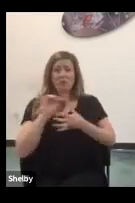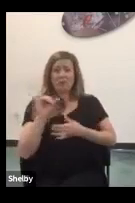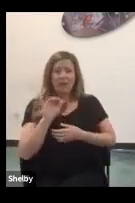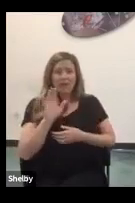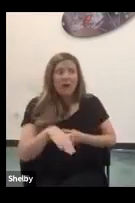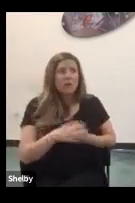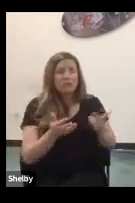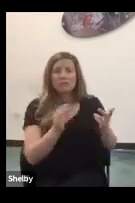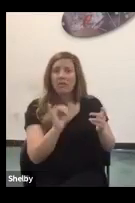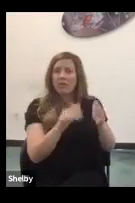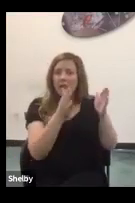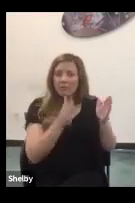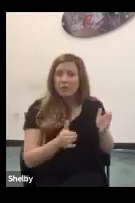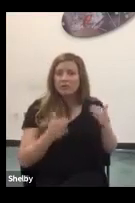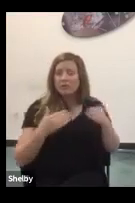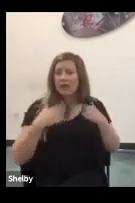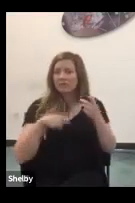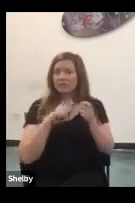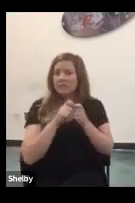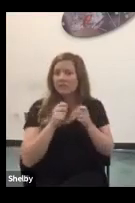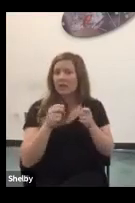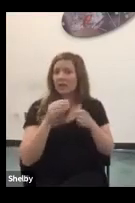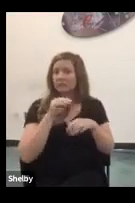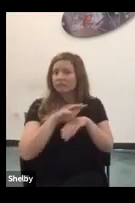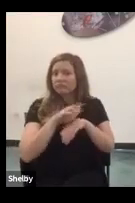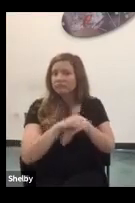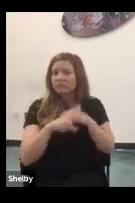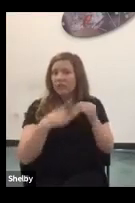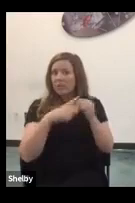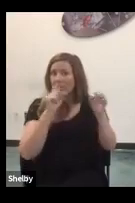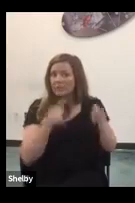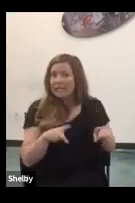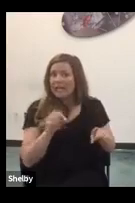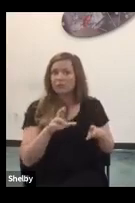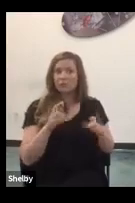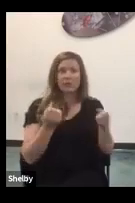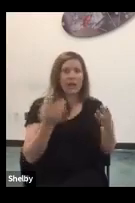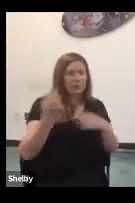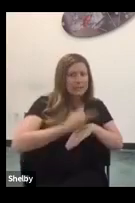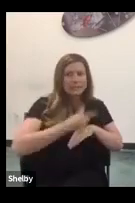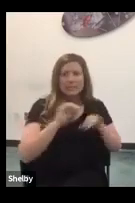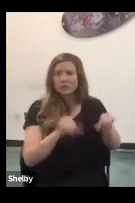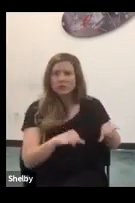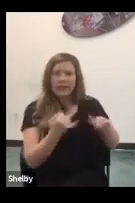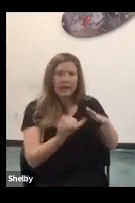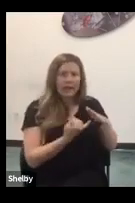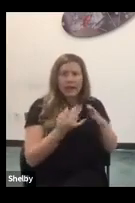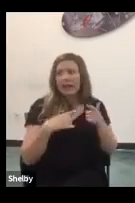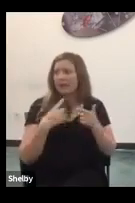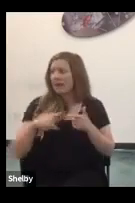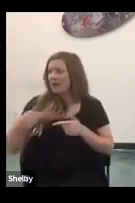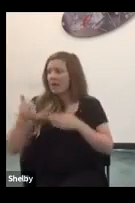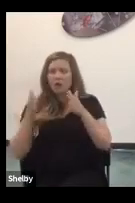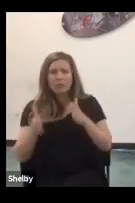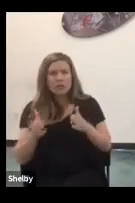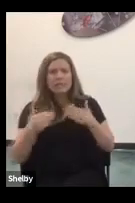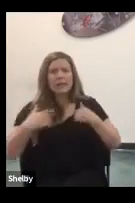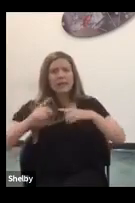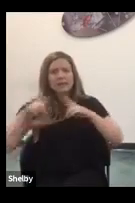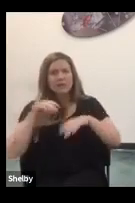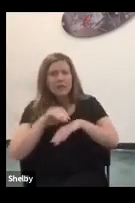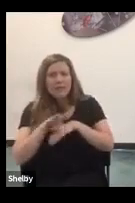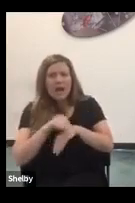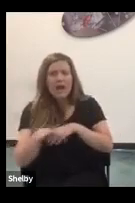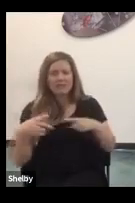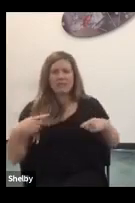person was given this guidance about testing or about number of days to stay isolated, and this person was given different advice about